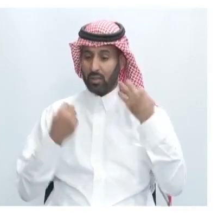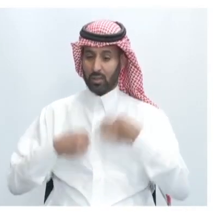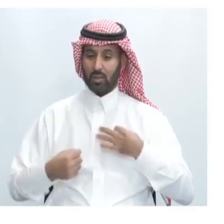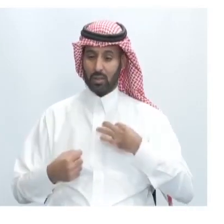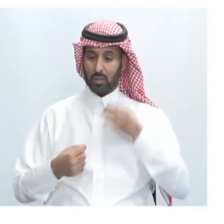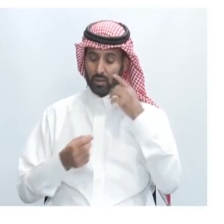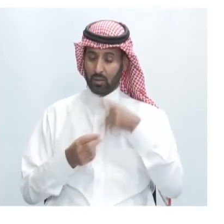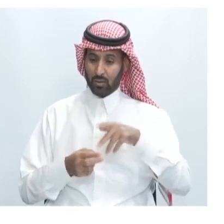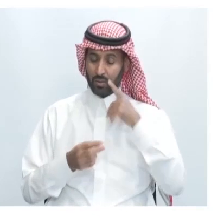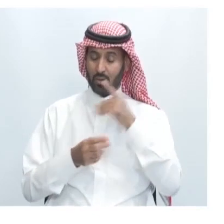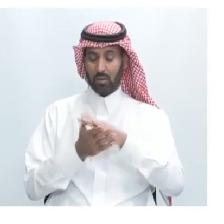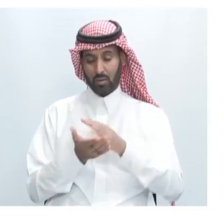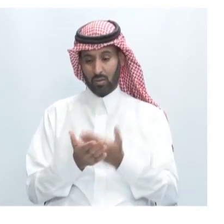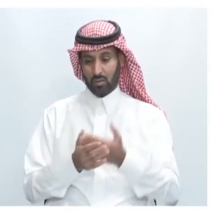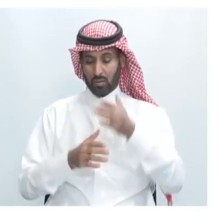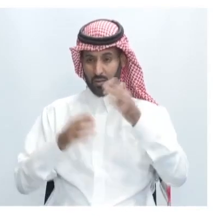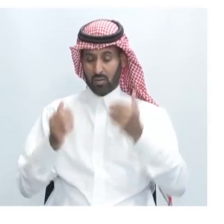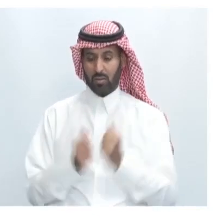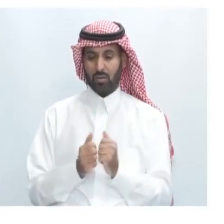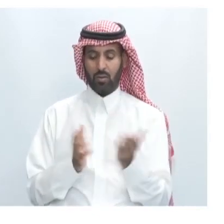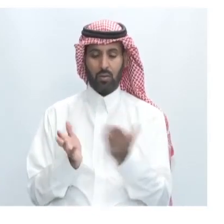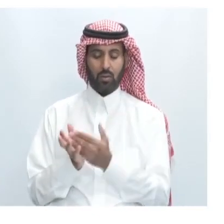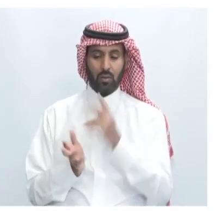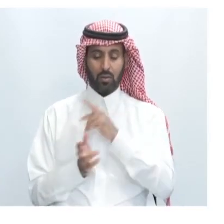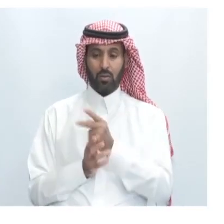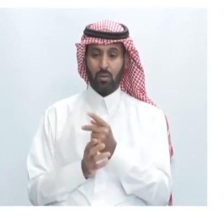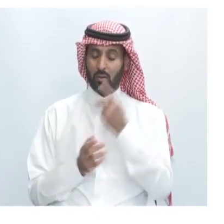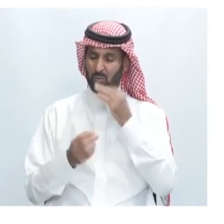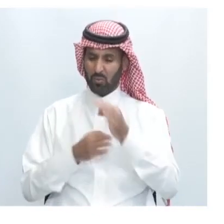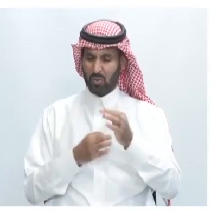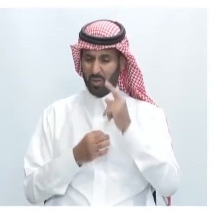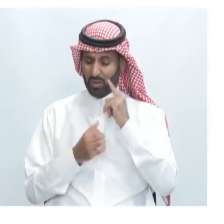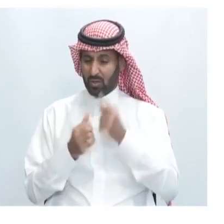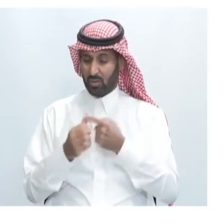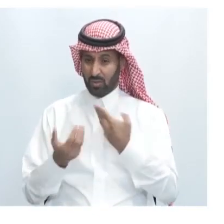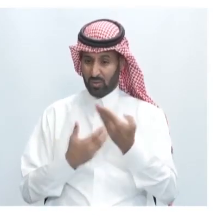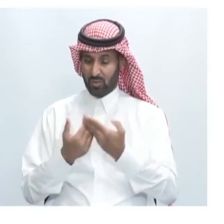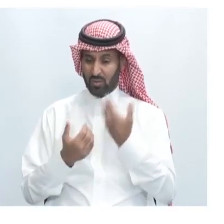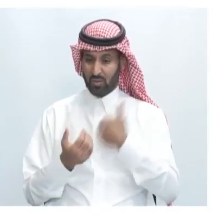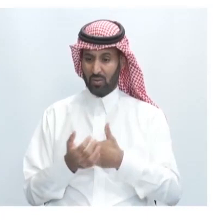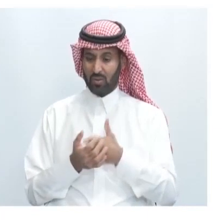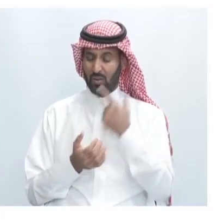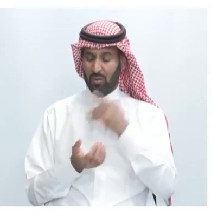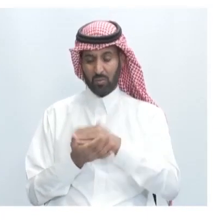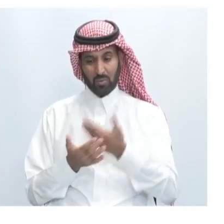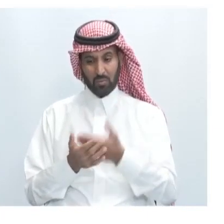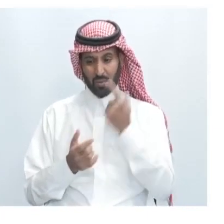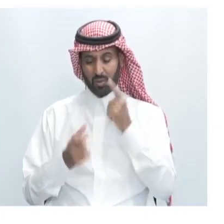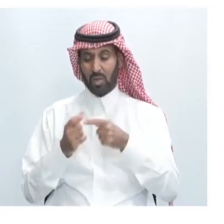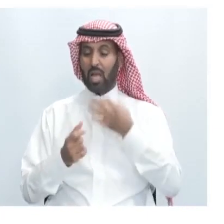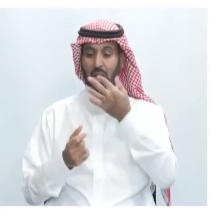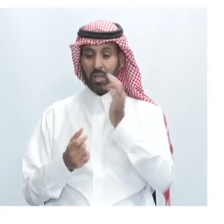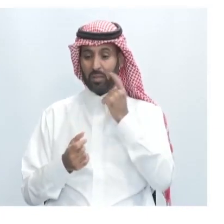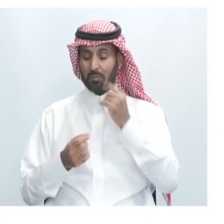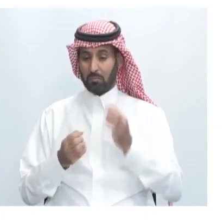attend funerals. In most other cultures, far from being associated with funerals, white represents